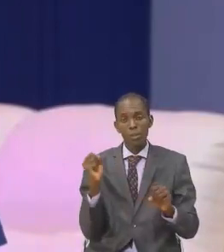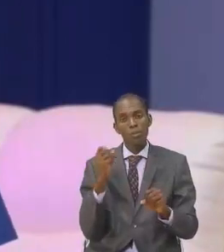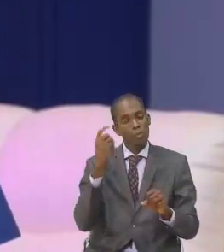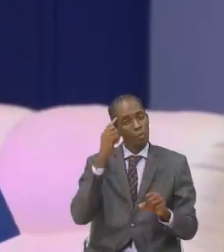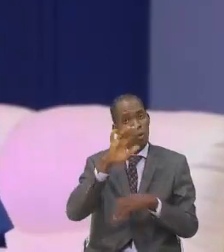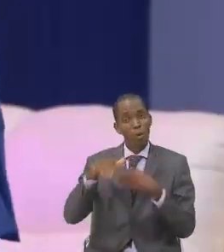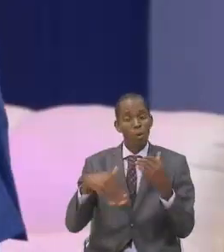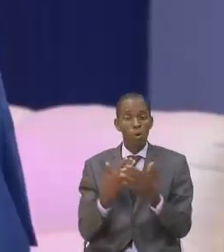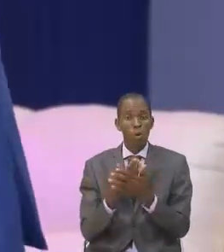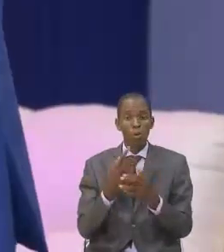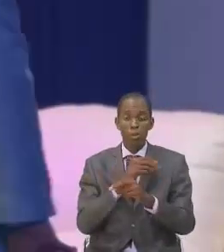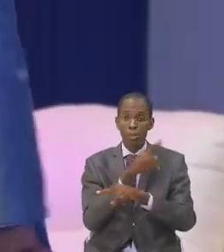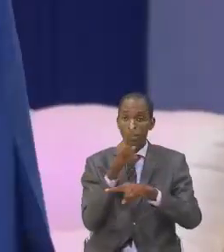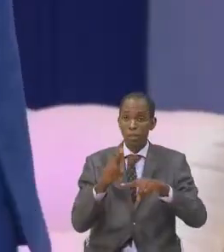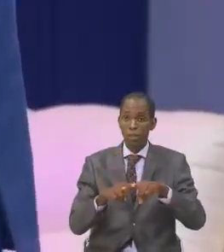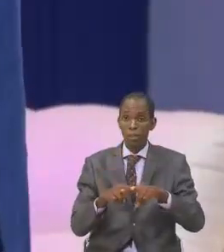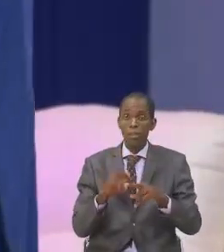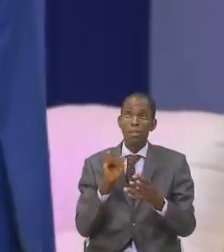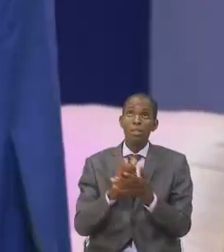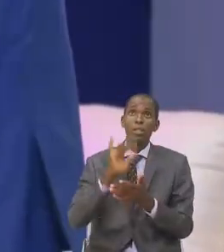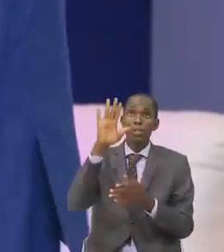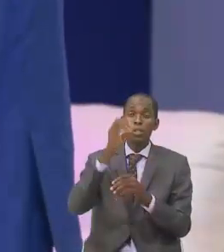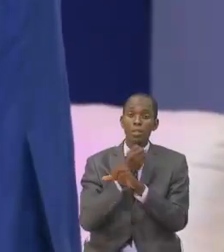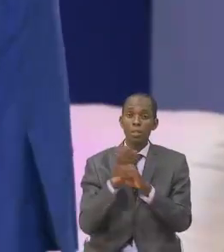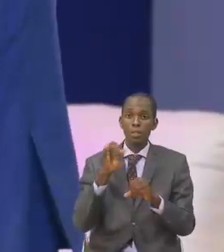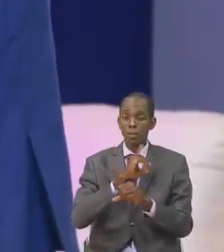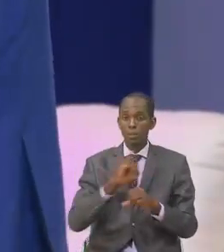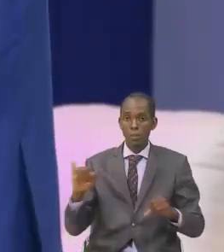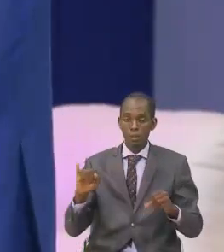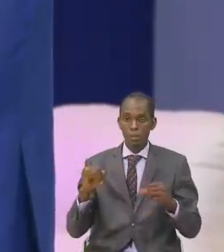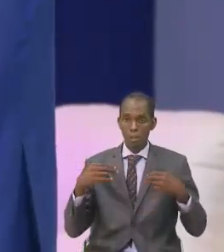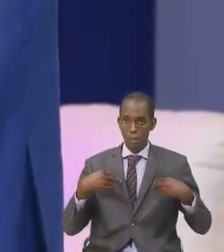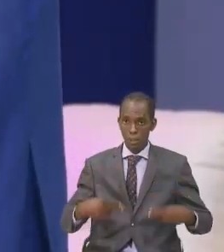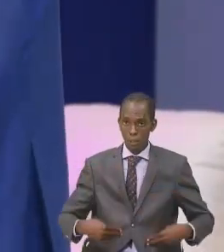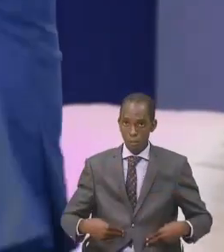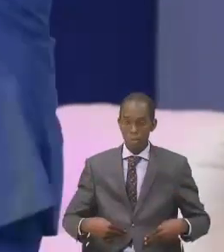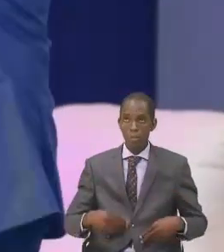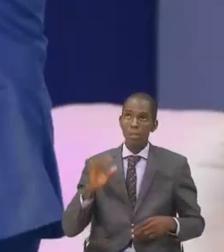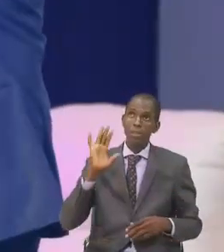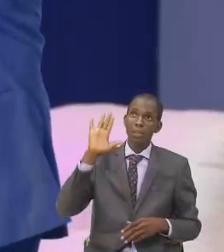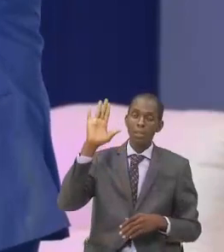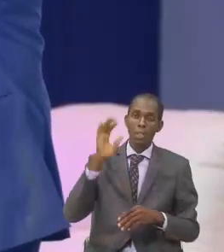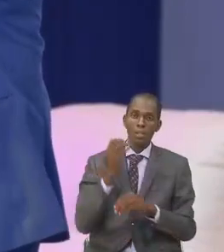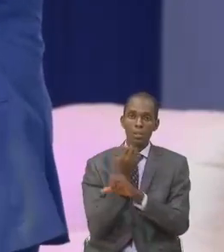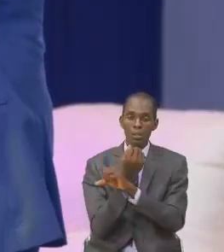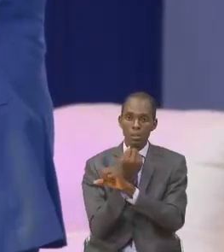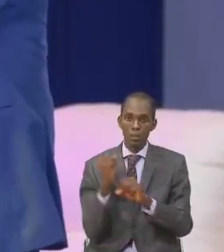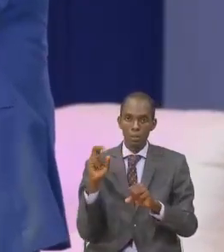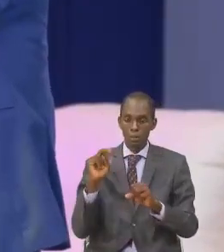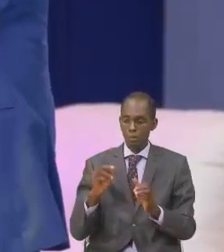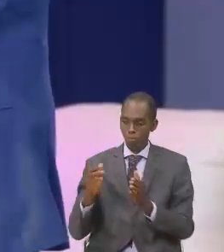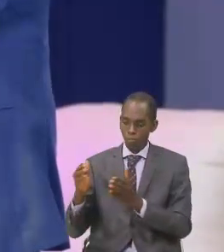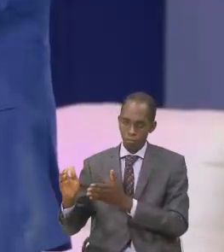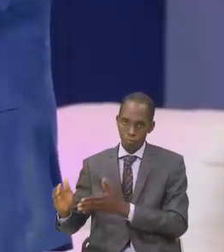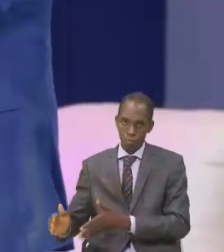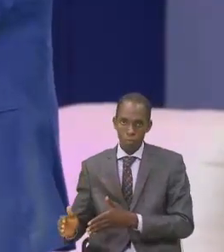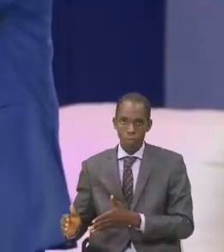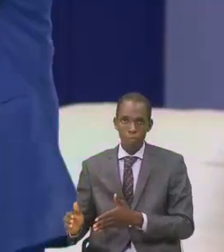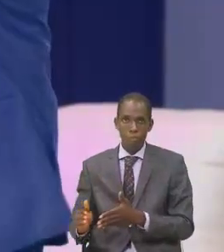the sins of all nations, that thy saving health, thy salvation one